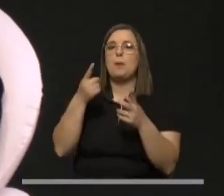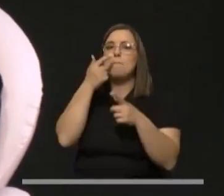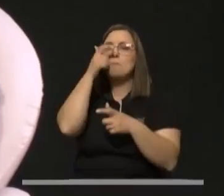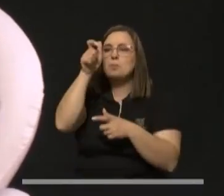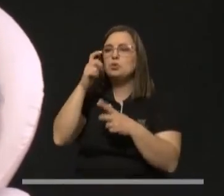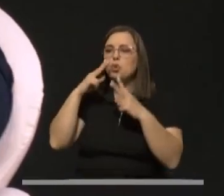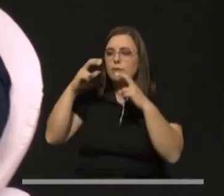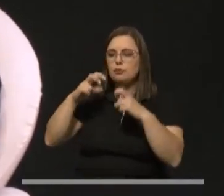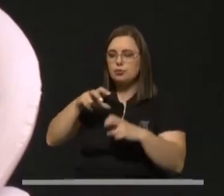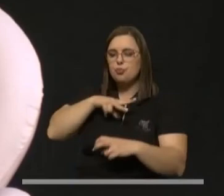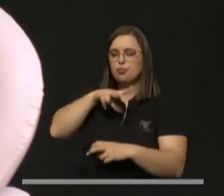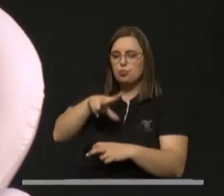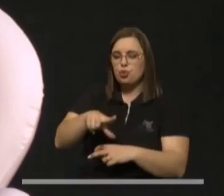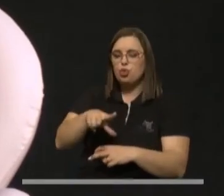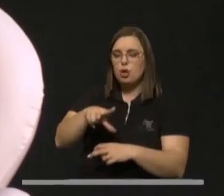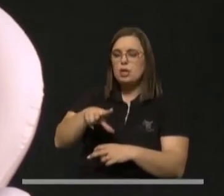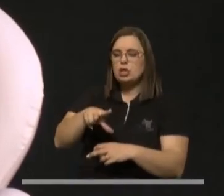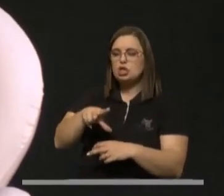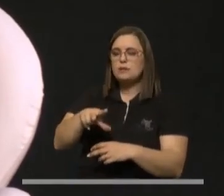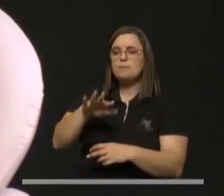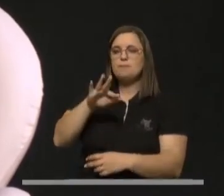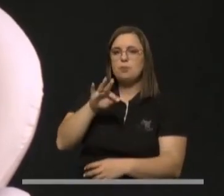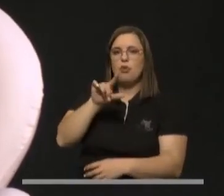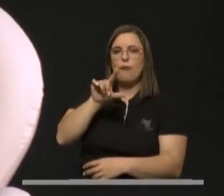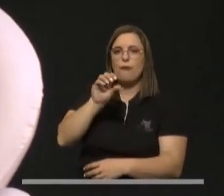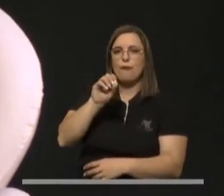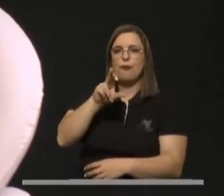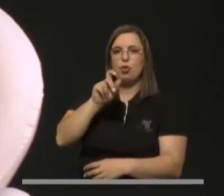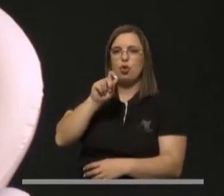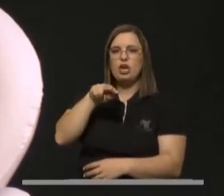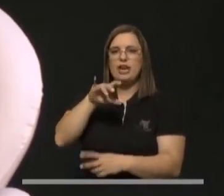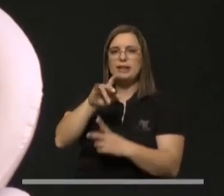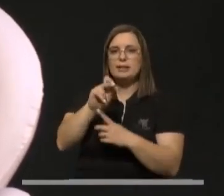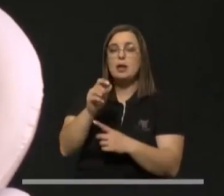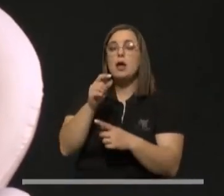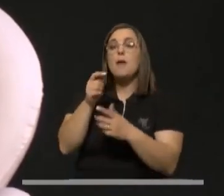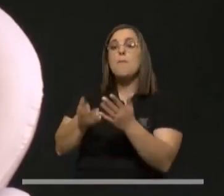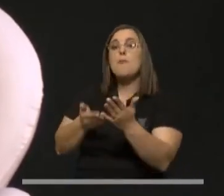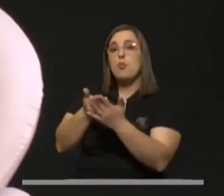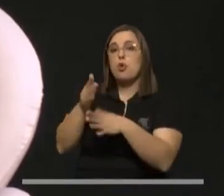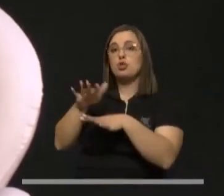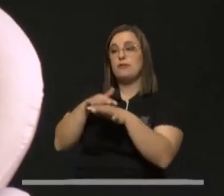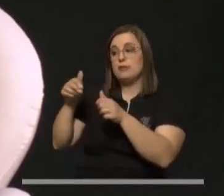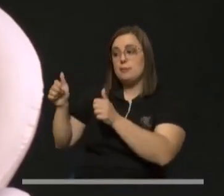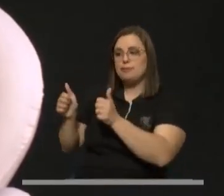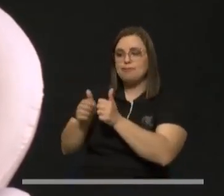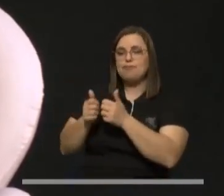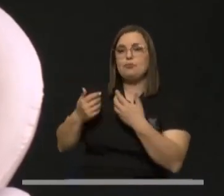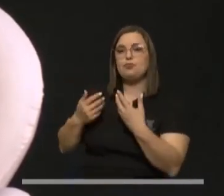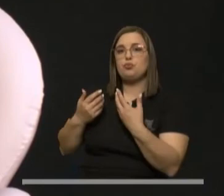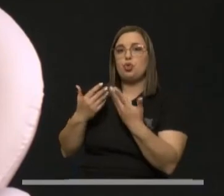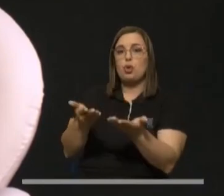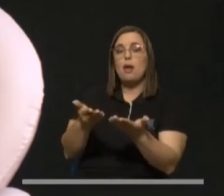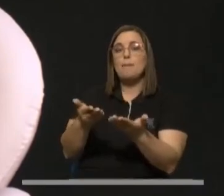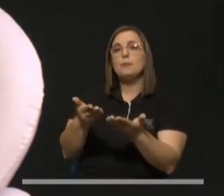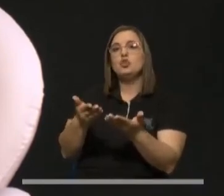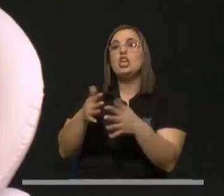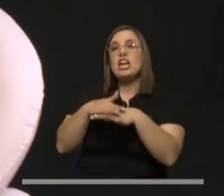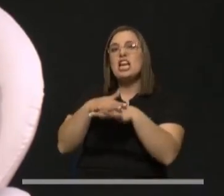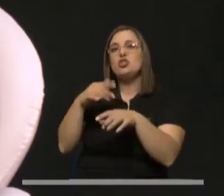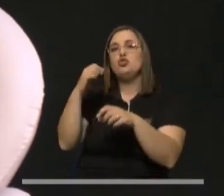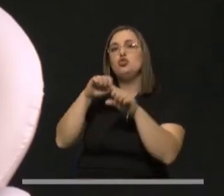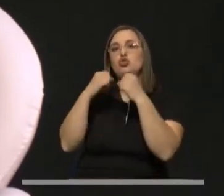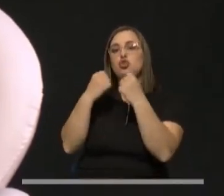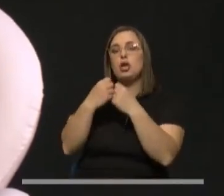in this direction, like a Portuguese researcher from Florence, and I made a proposal that the